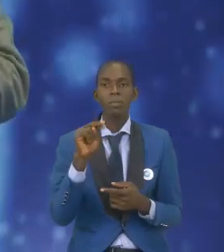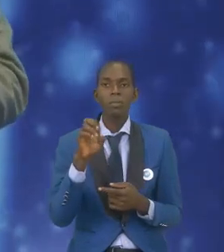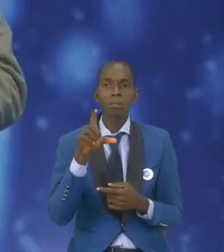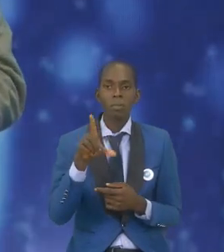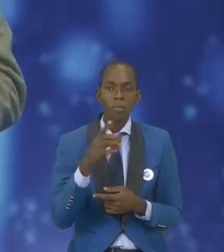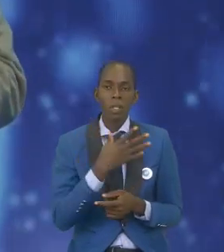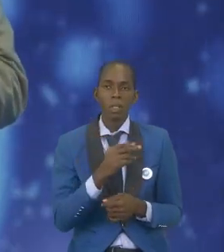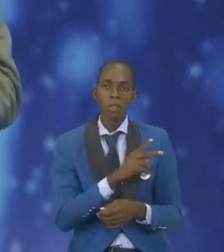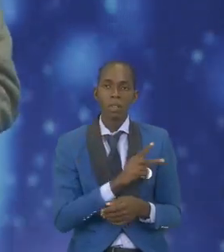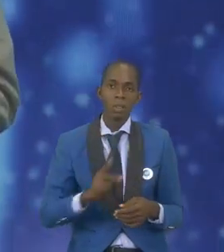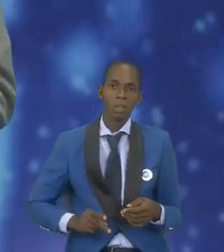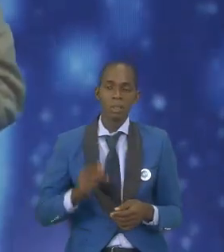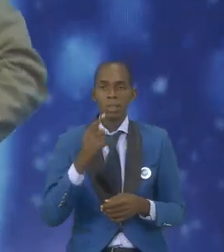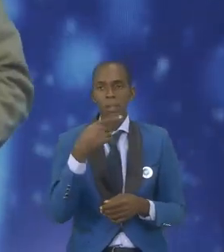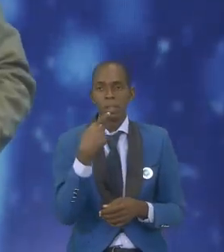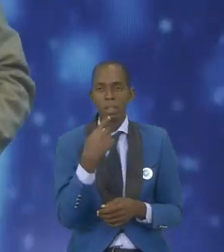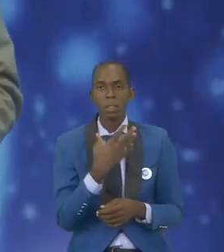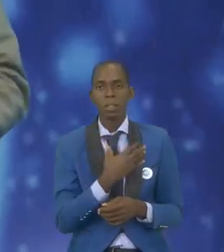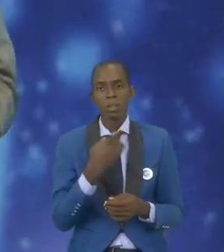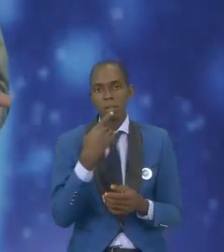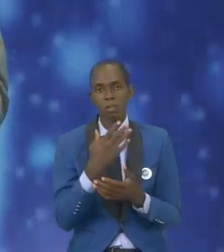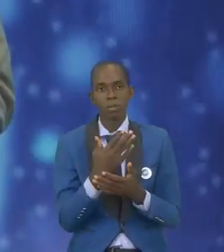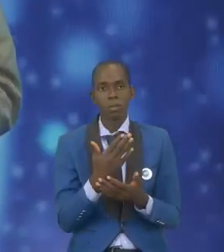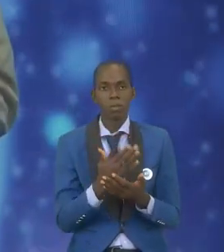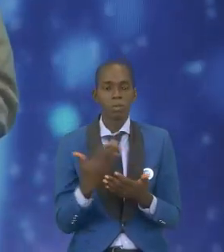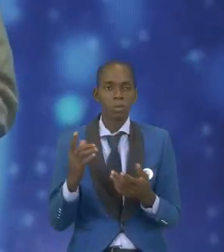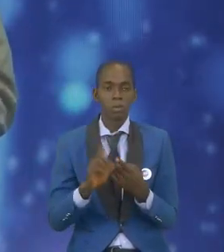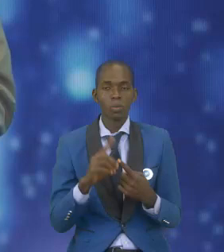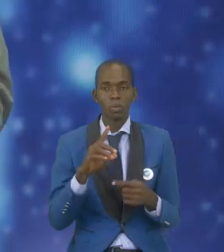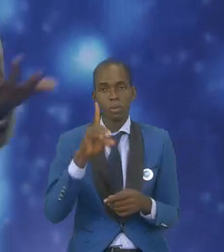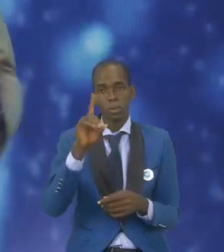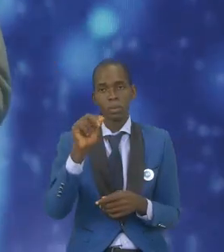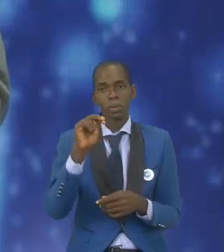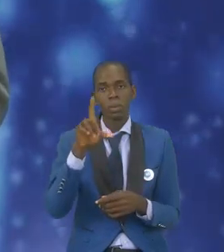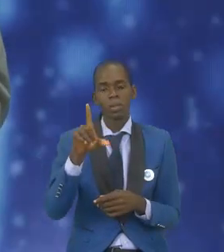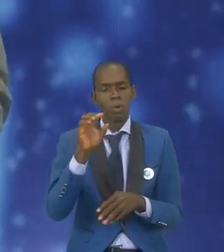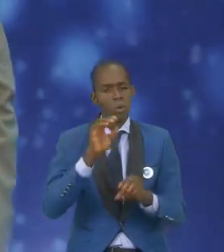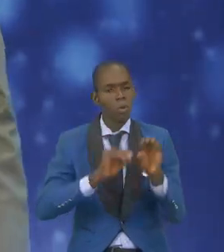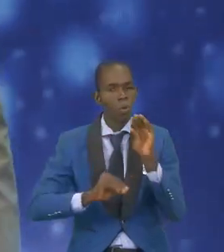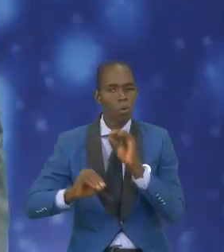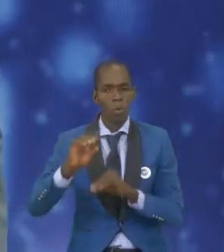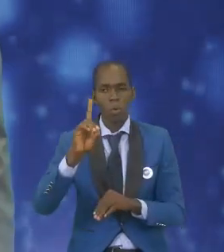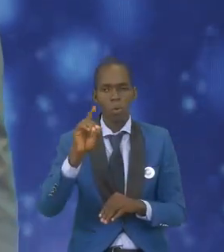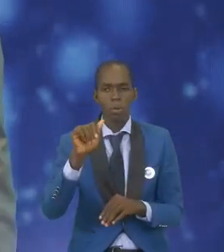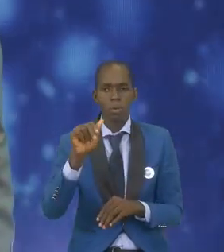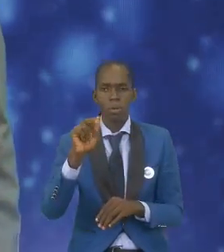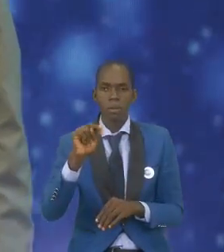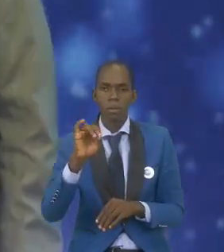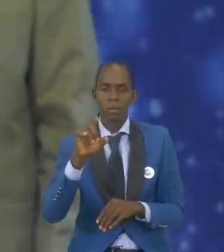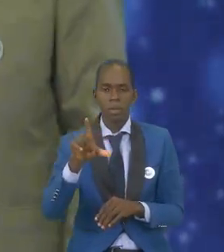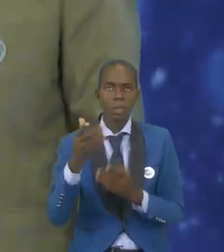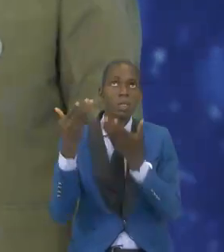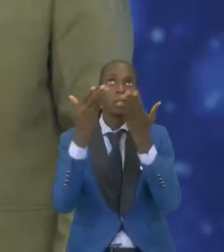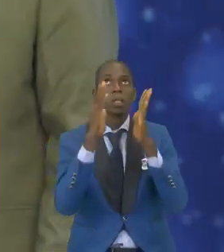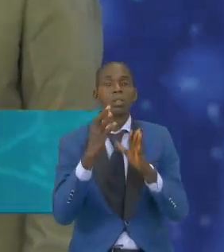king spake and said to Daniel, O Daniel, servant of the living God,